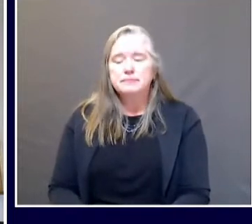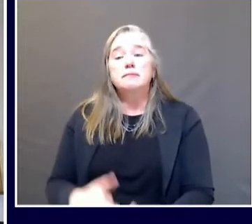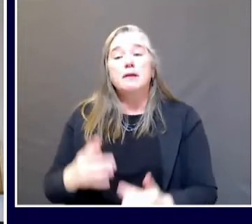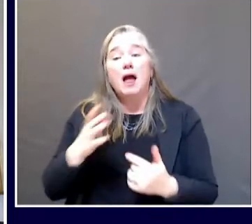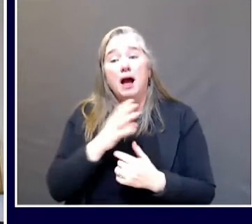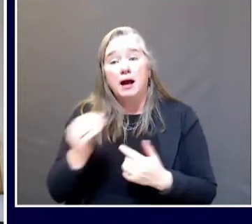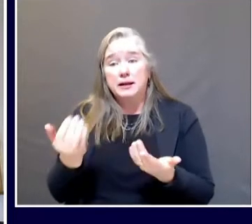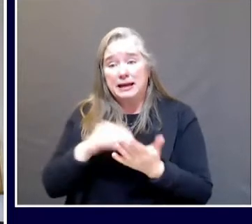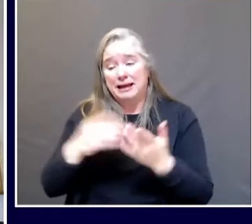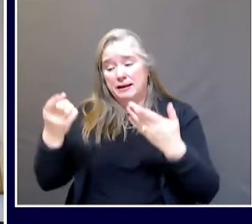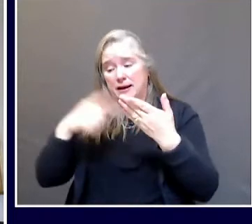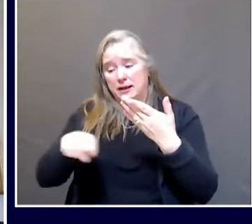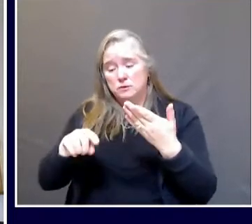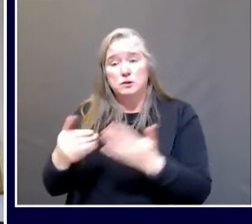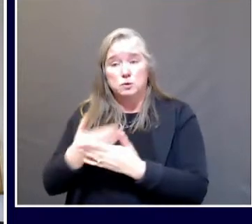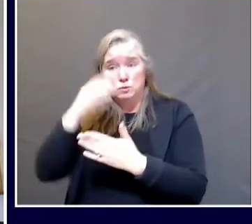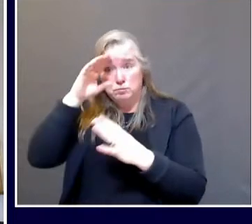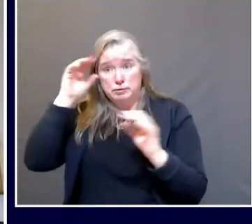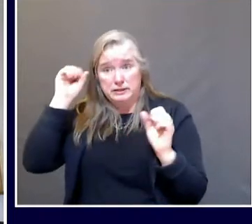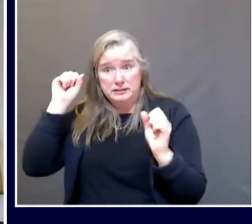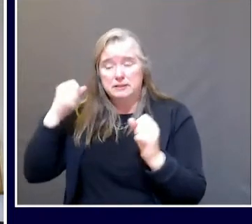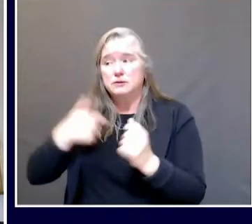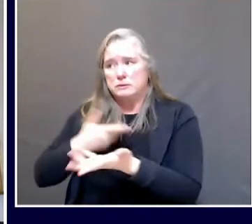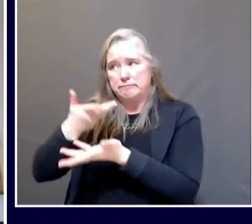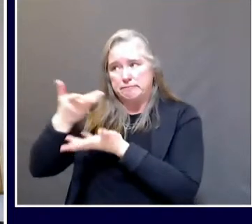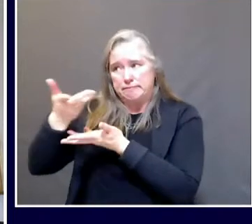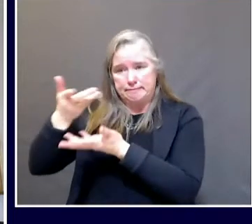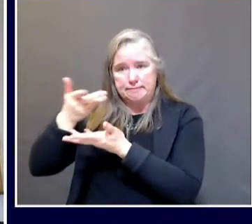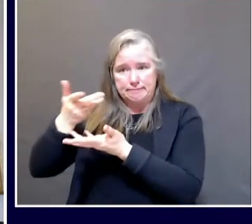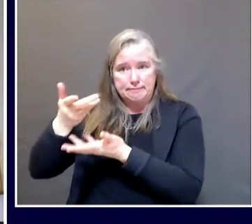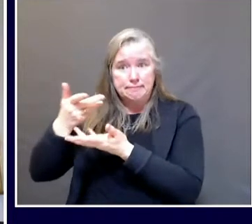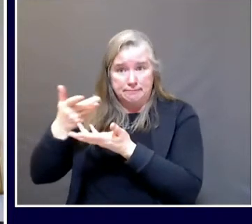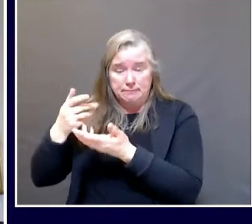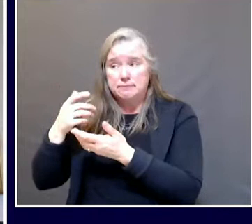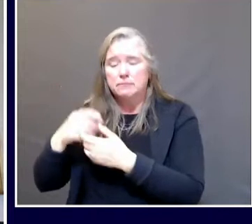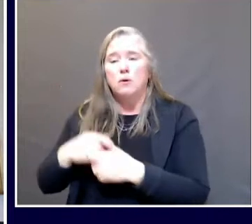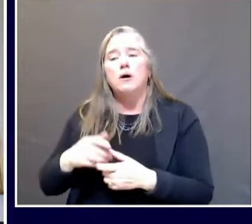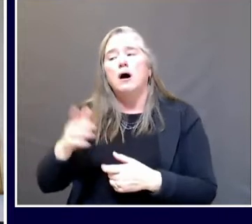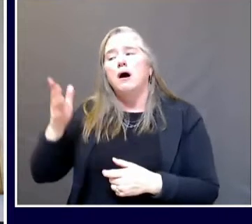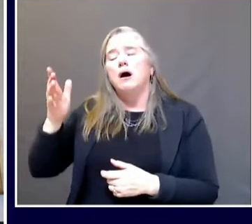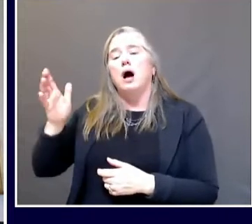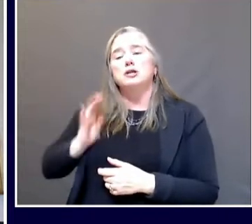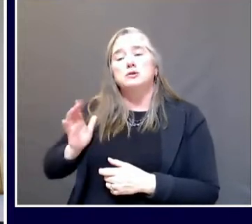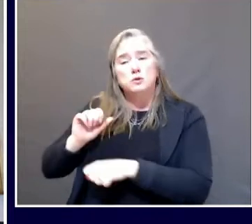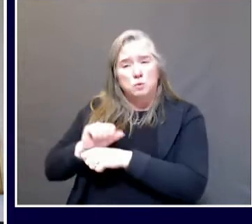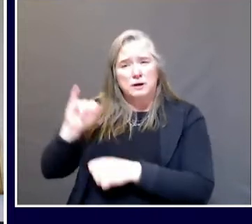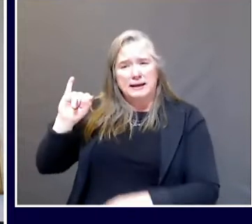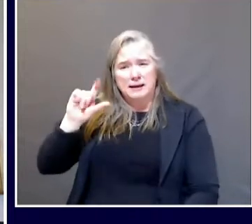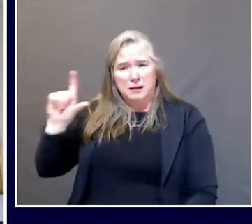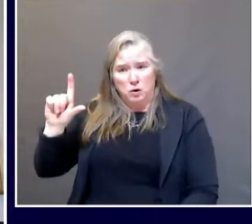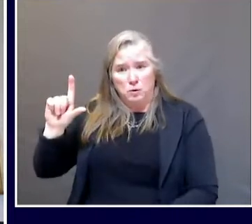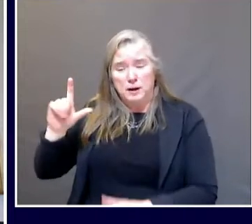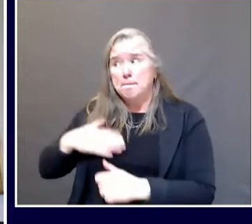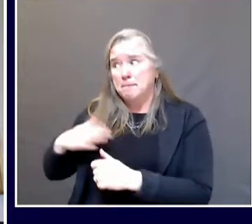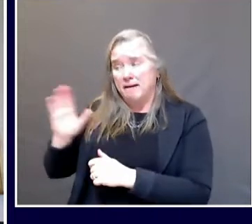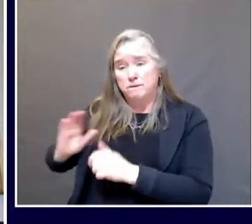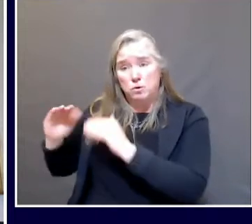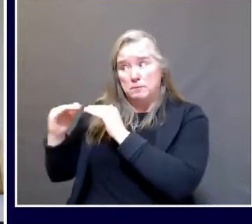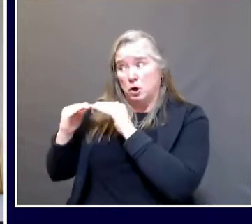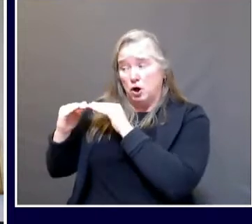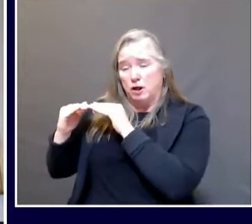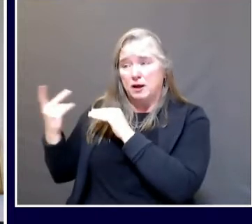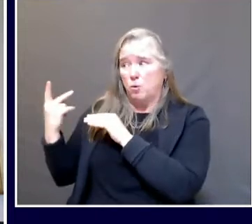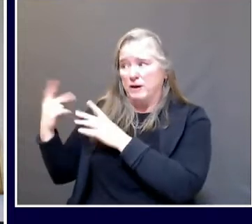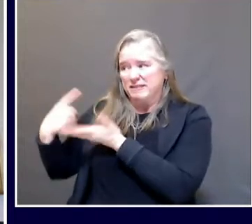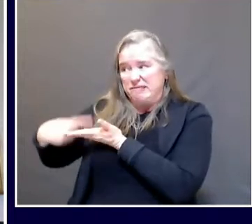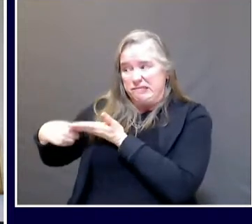administration. I've spoken with a former colleague of mine from Illinois. I know Commissioner Lambrou has spoken with colleagues. We're trying to learn